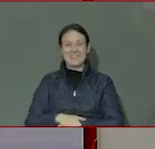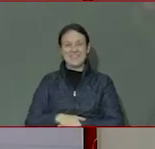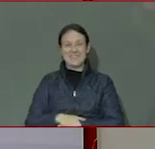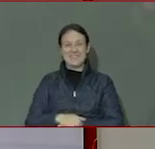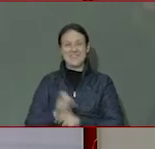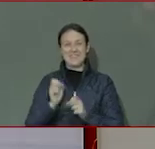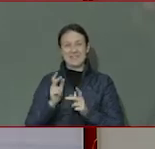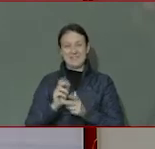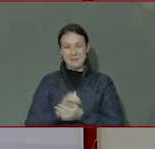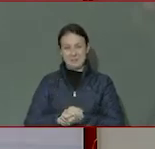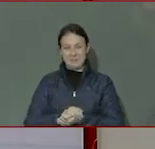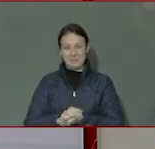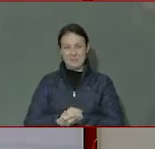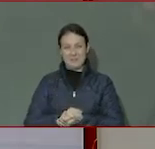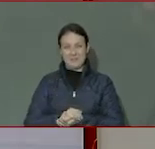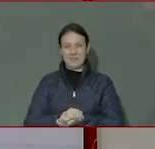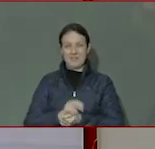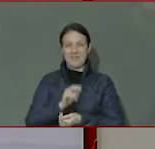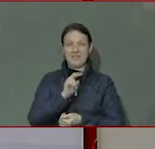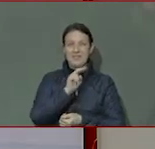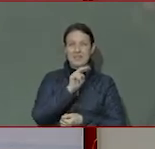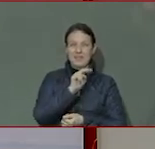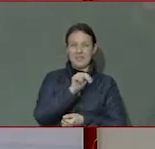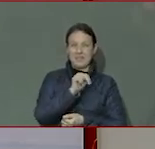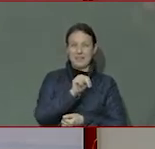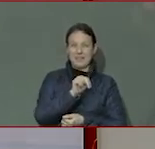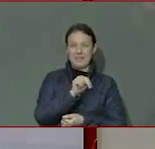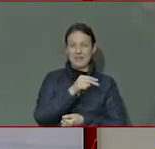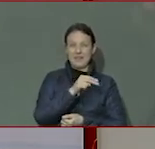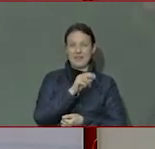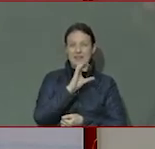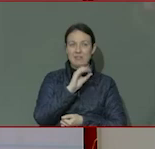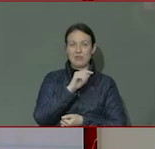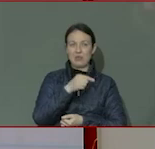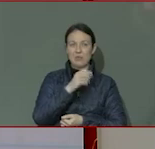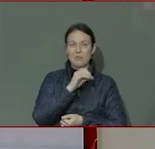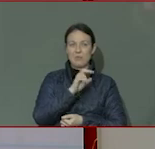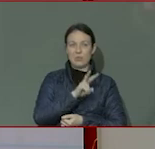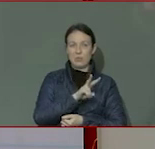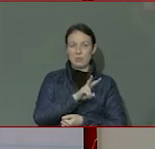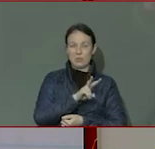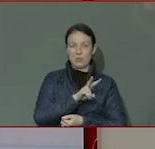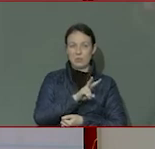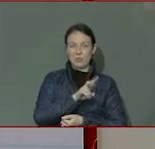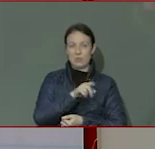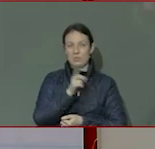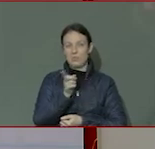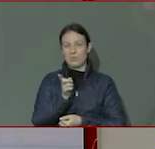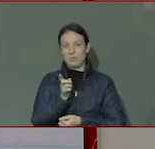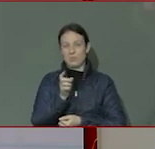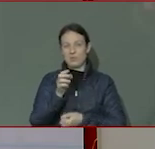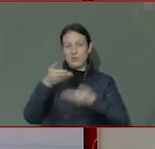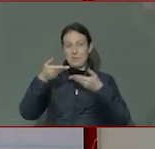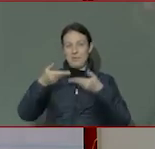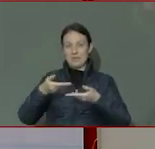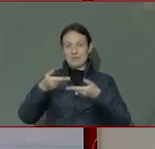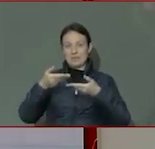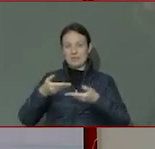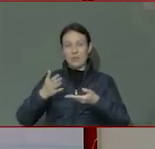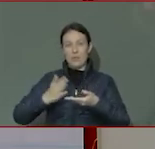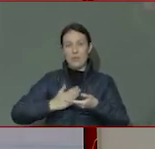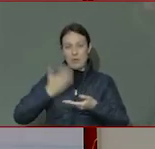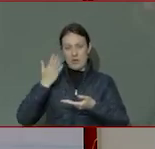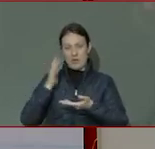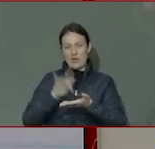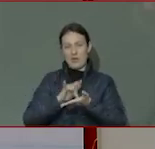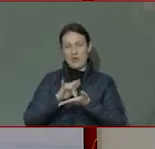Okay, so the moles is 0.02. The mass is what I would like to